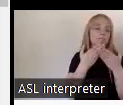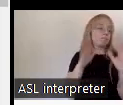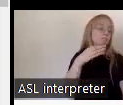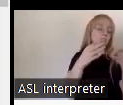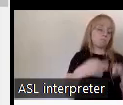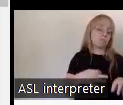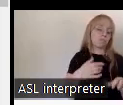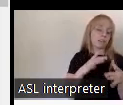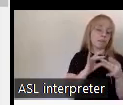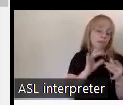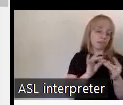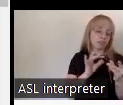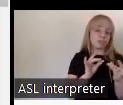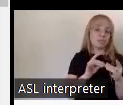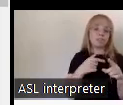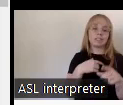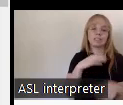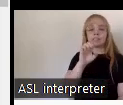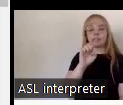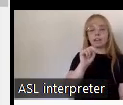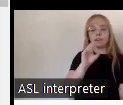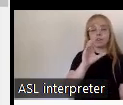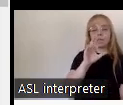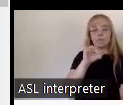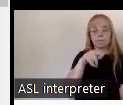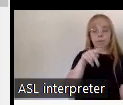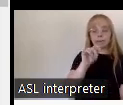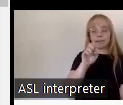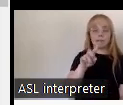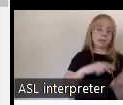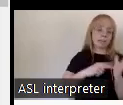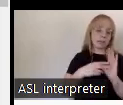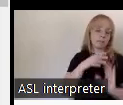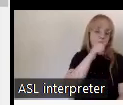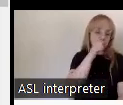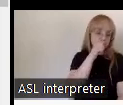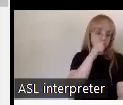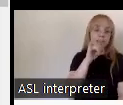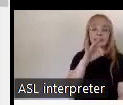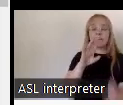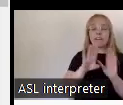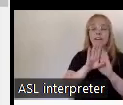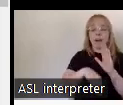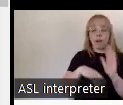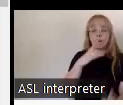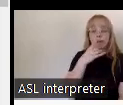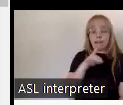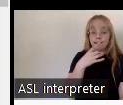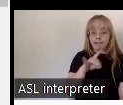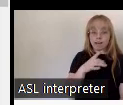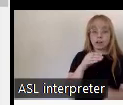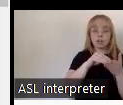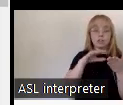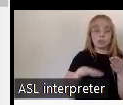said. It's encrypted, of course. If someone is under the age of 18, a student is looking up